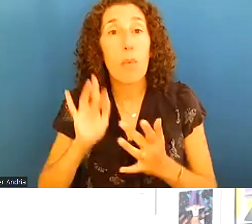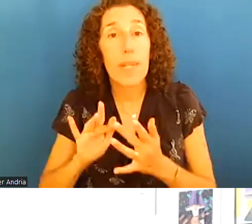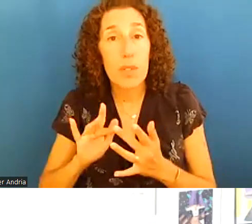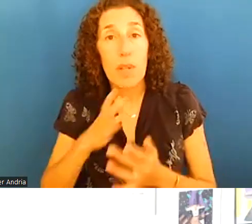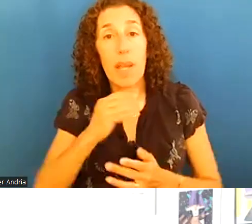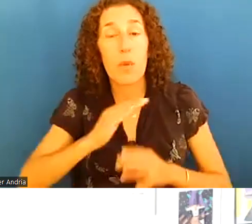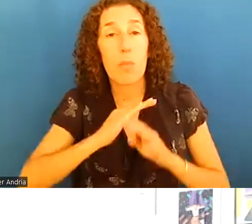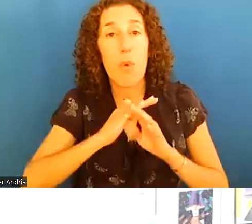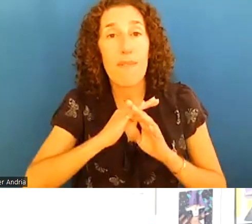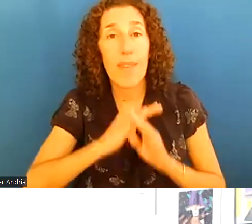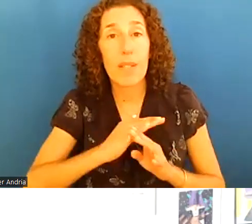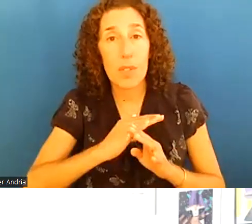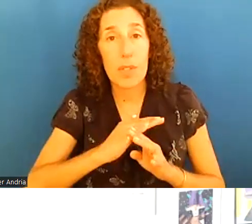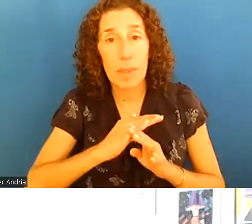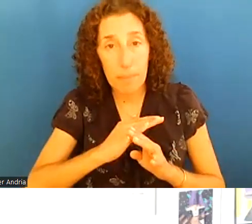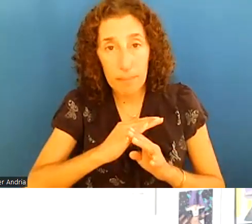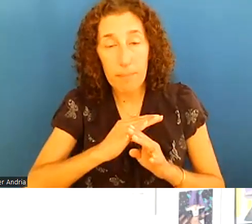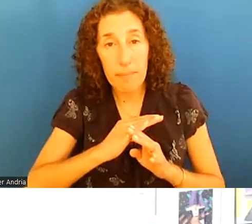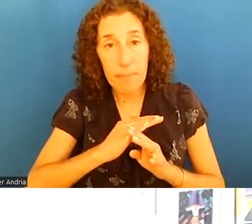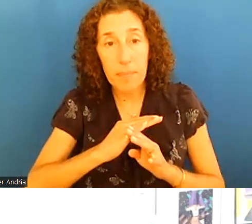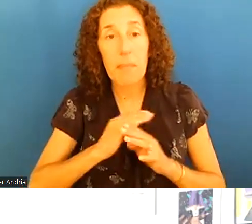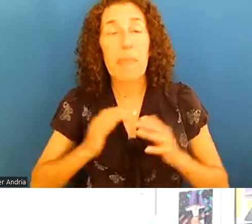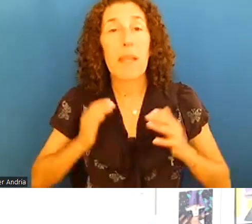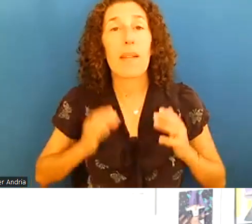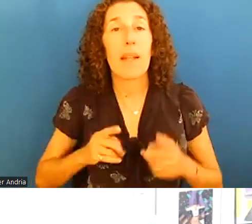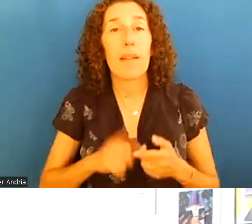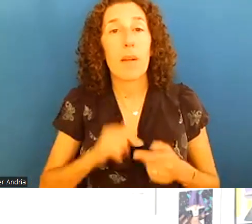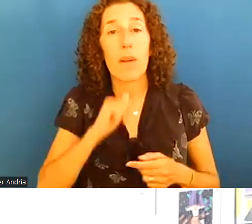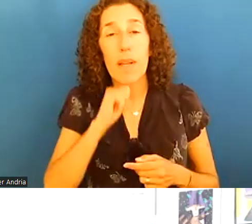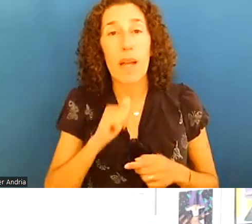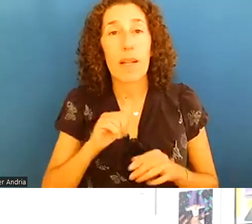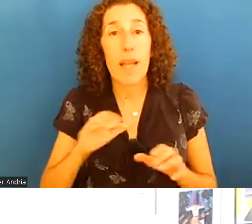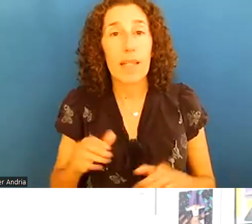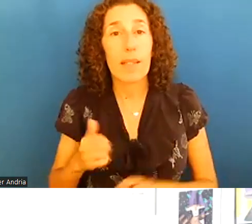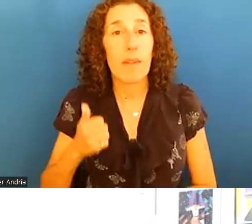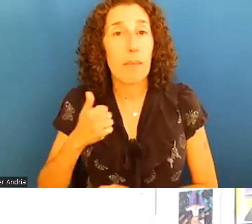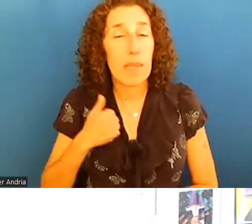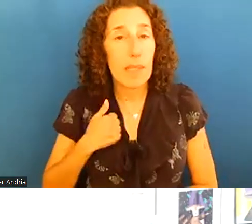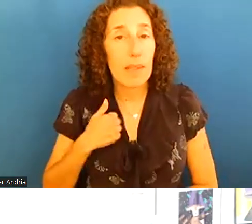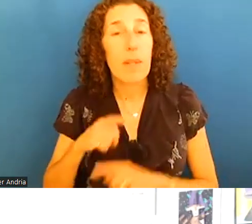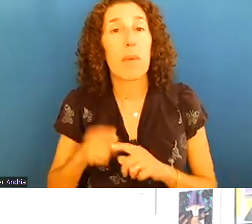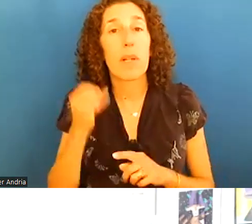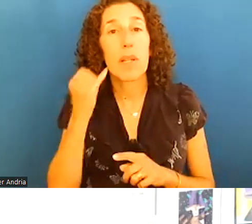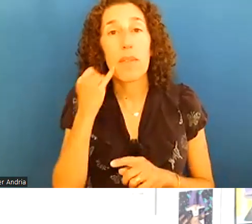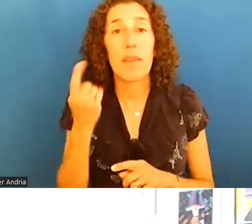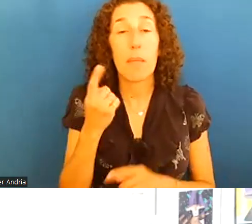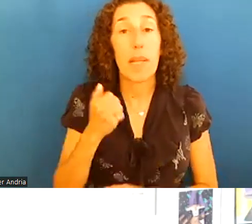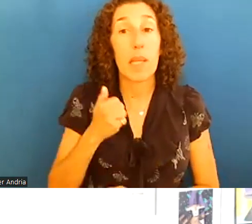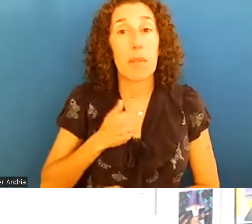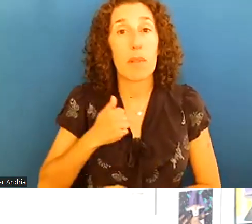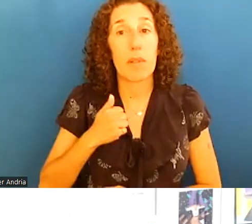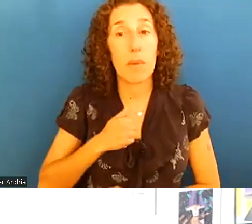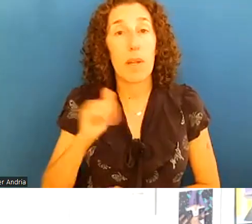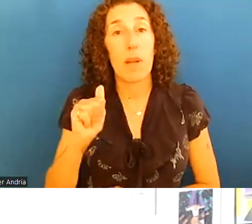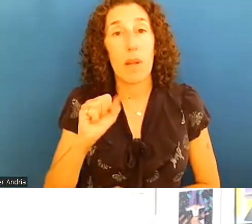not active military, but things have happened or they've been assaulted by a military member, which I'm not